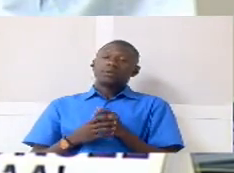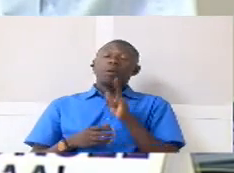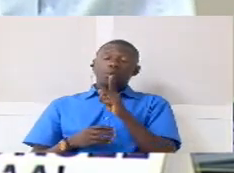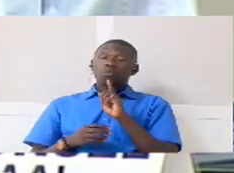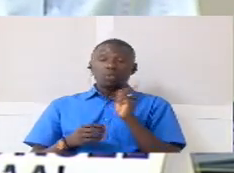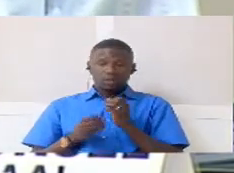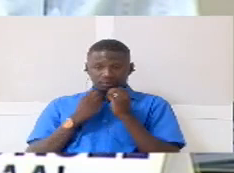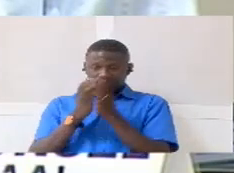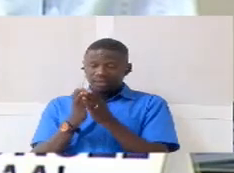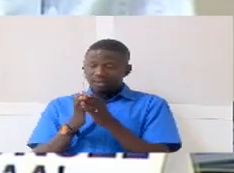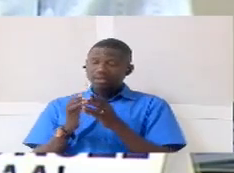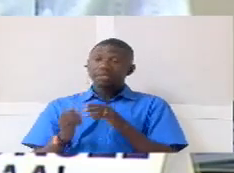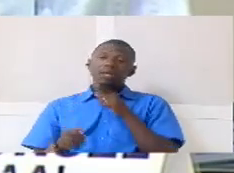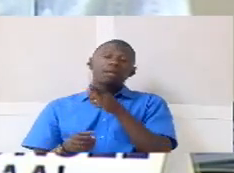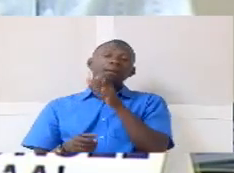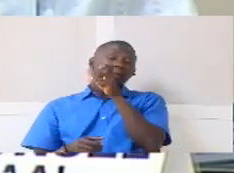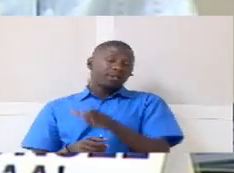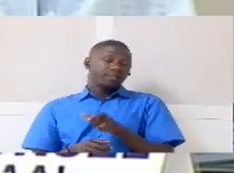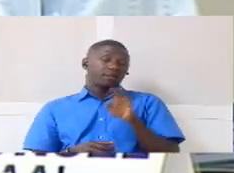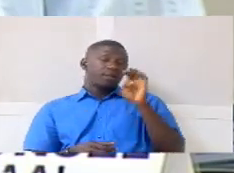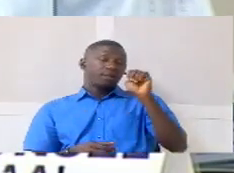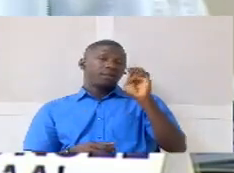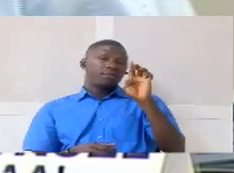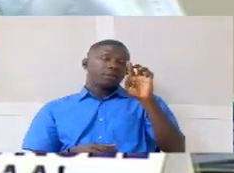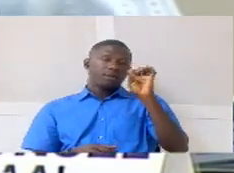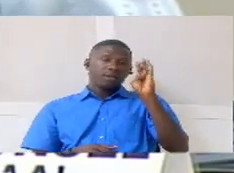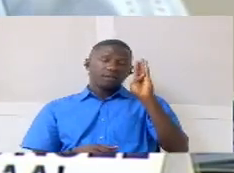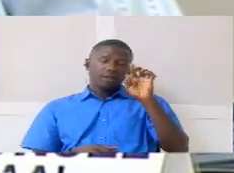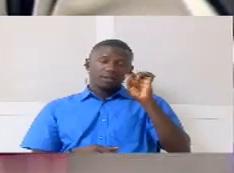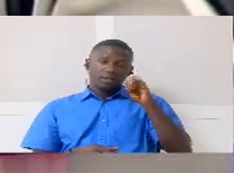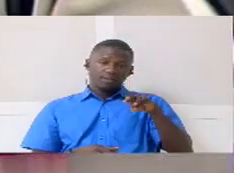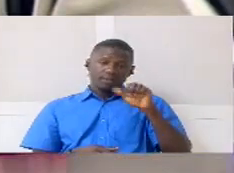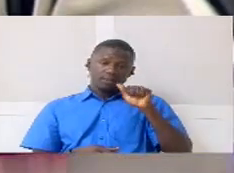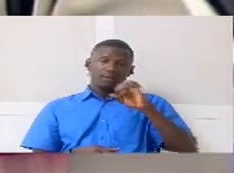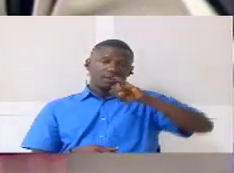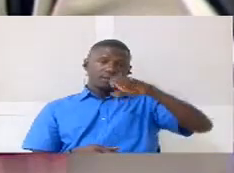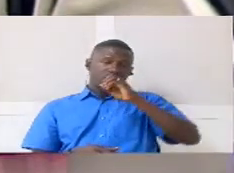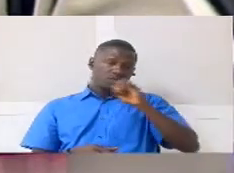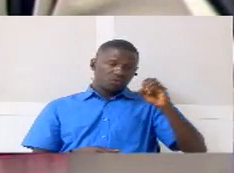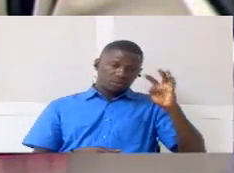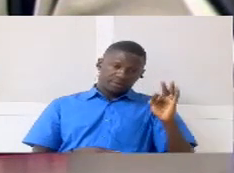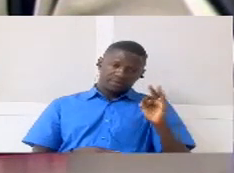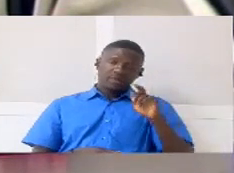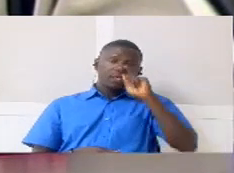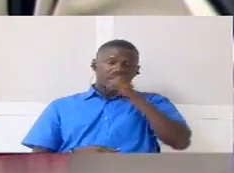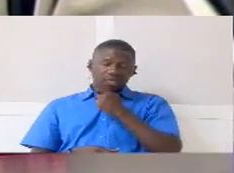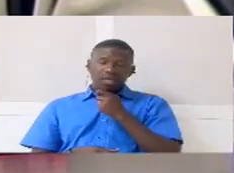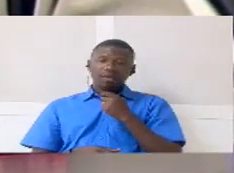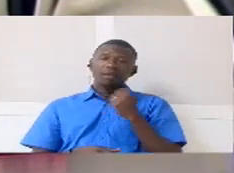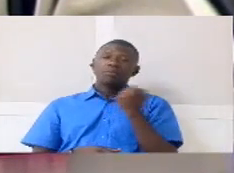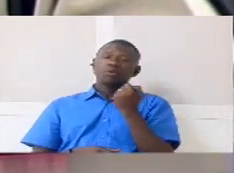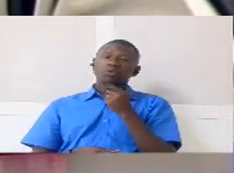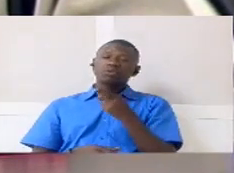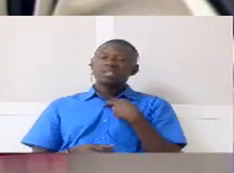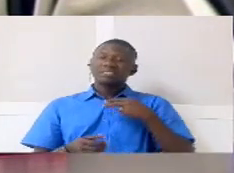death by prison officers. Amuntante bedame mno makang wale mnyenti ko wo kasola nyaton kolu italialo ne ko. Ye